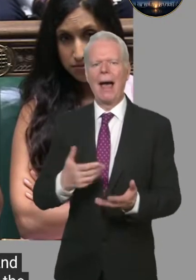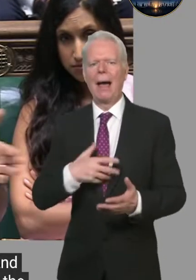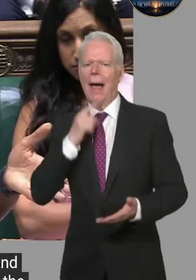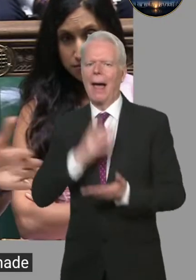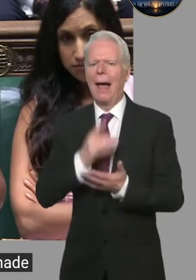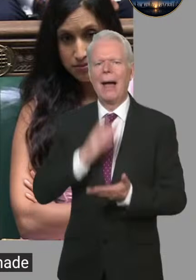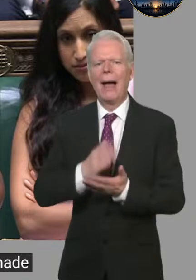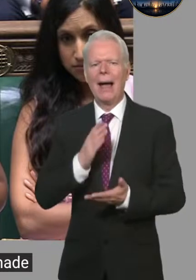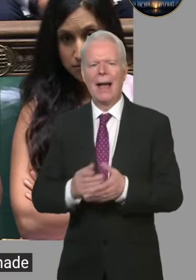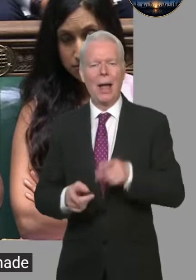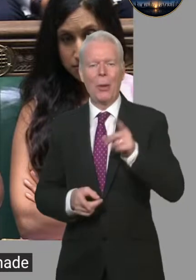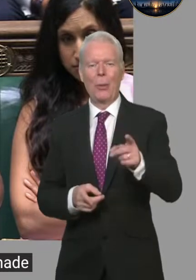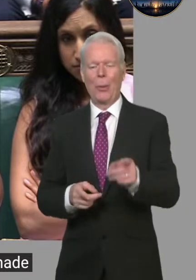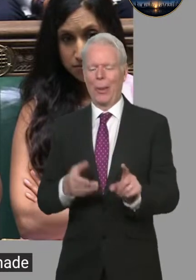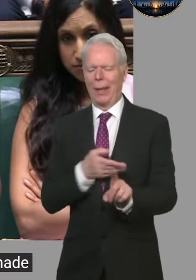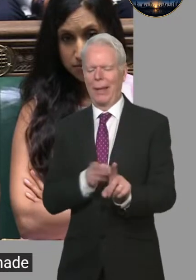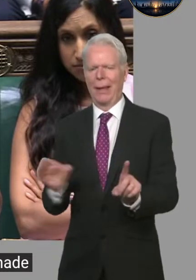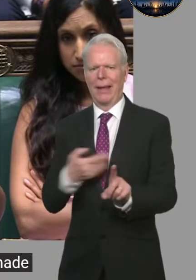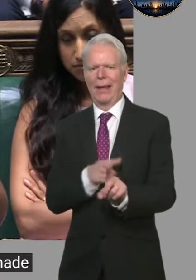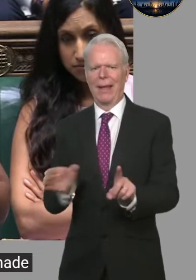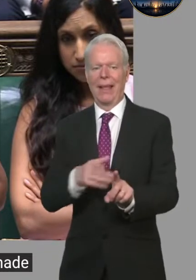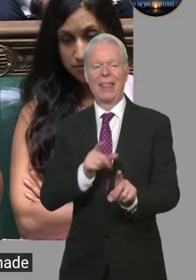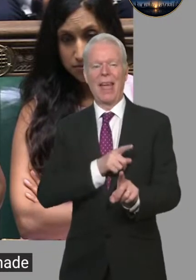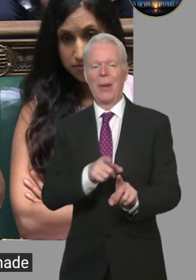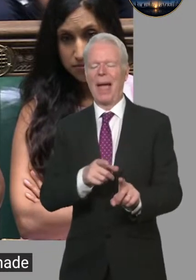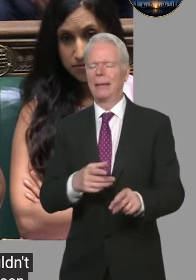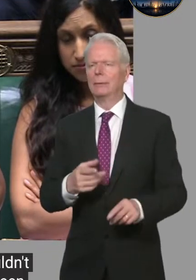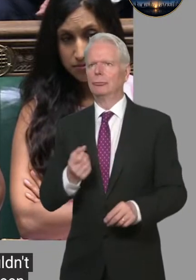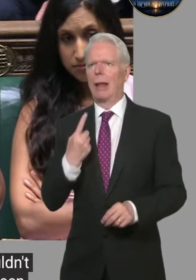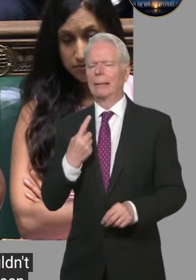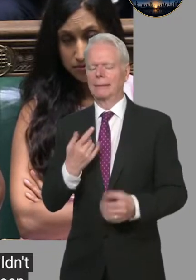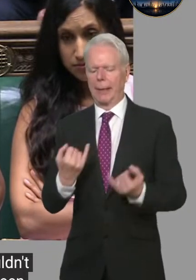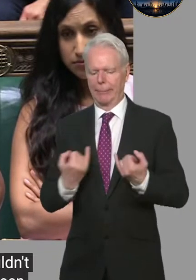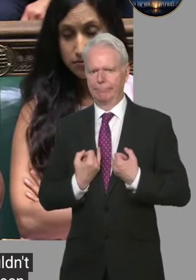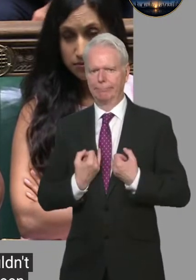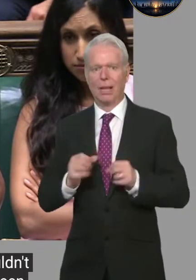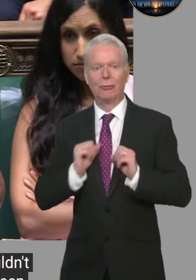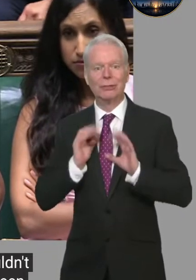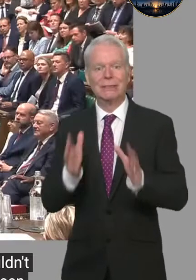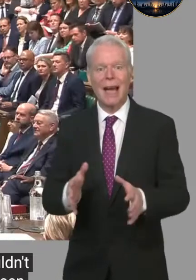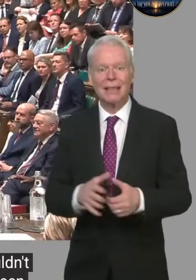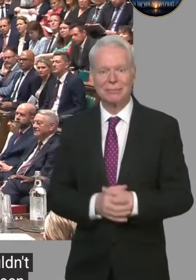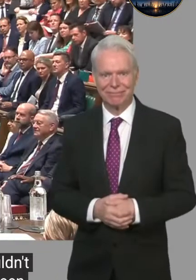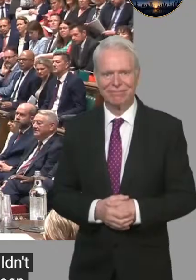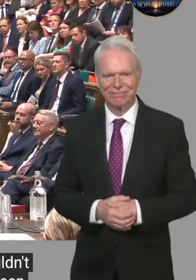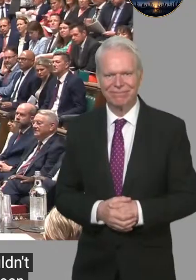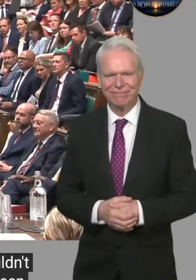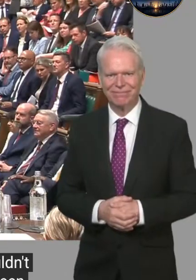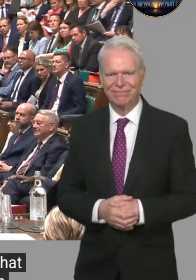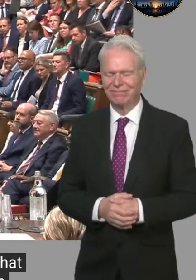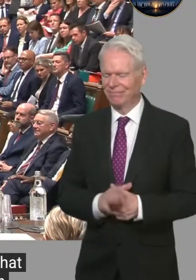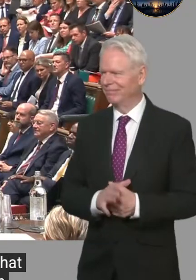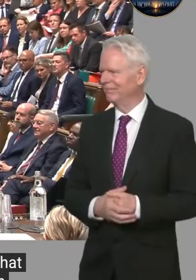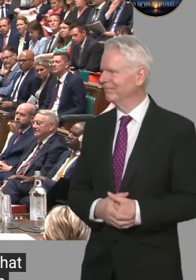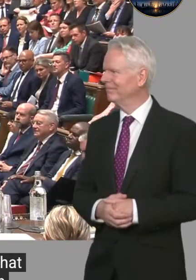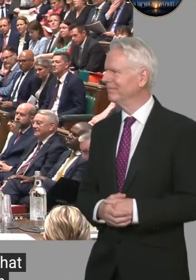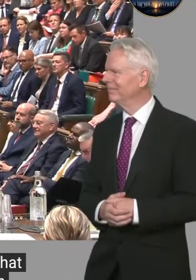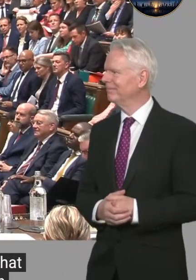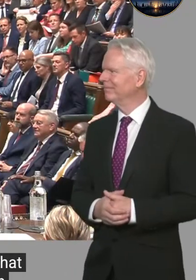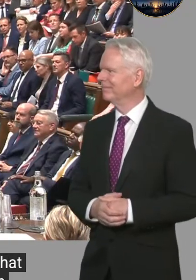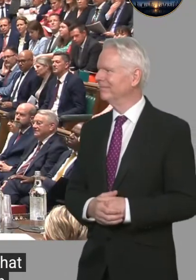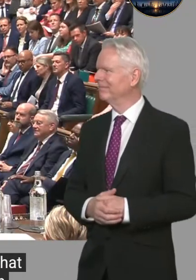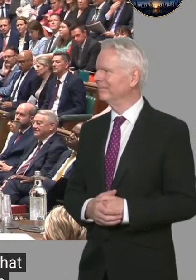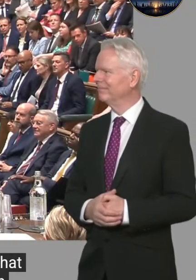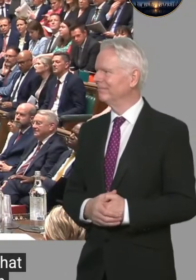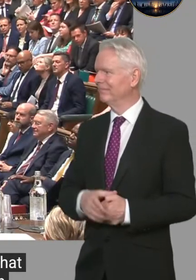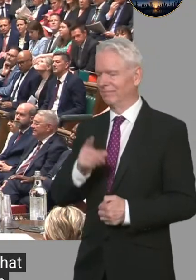saying what his staff have been briefing. He has been let down by an energy secretary who is killing industry, let down by a